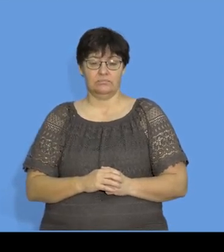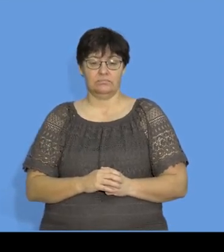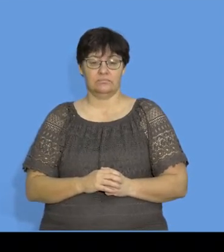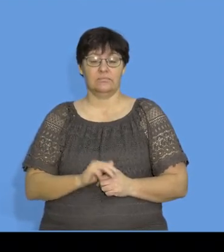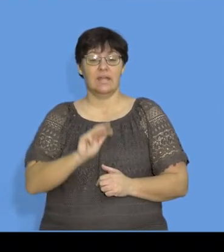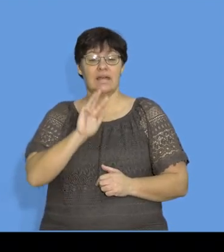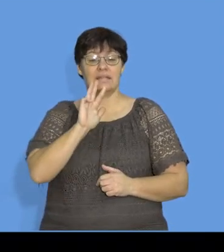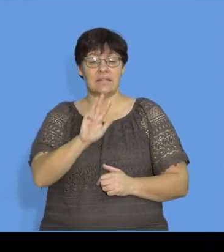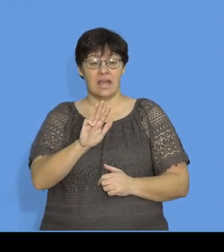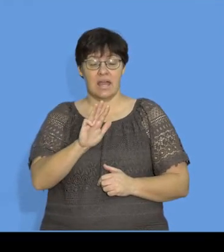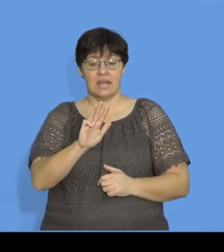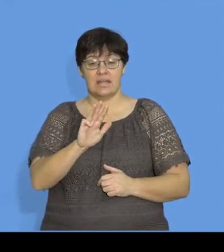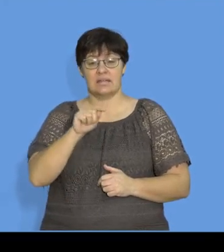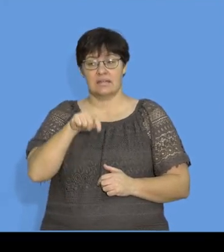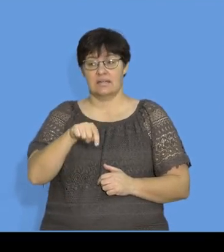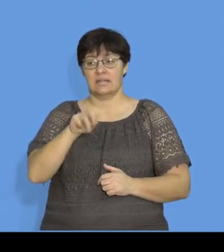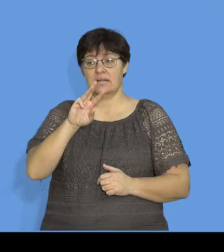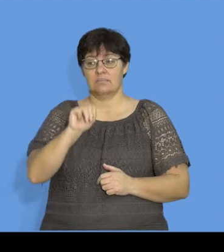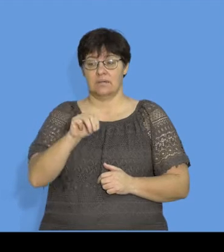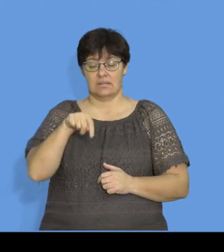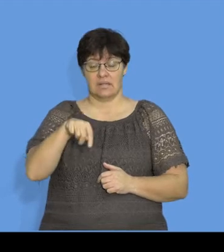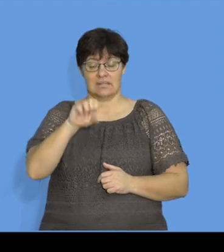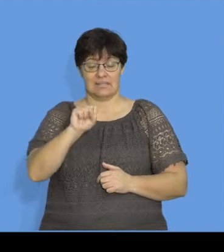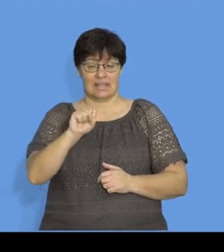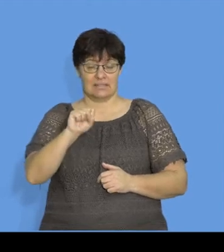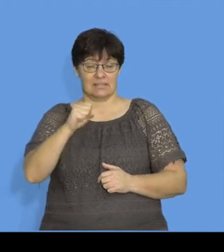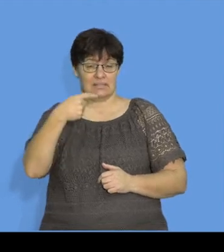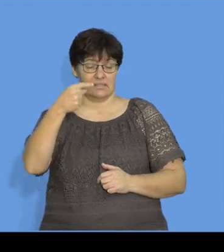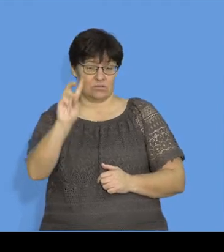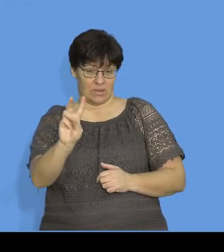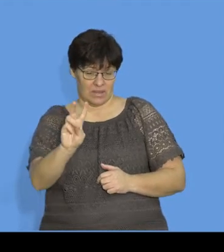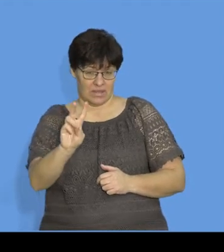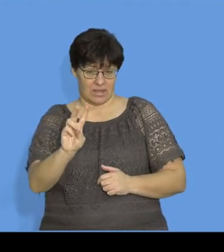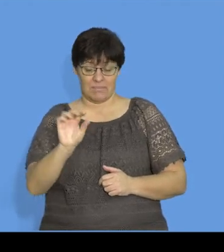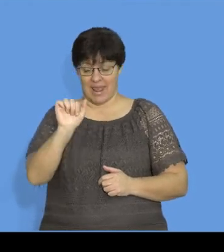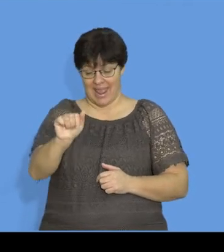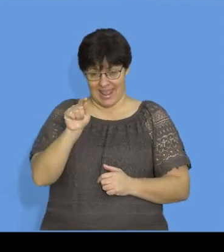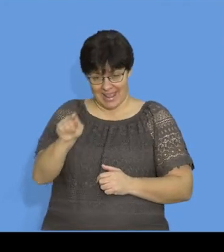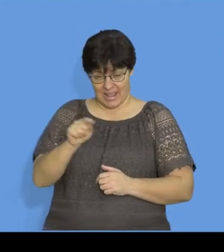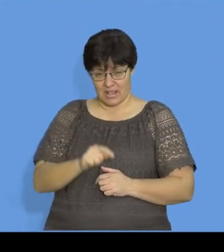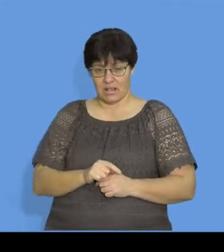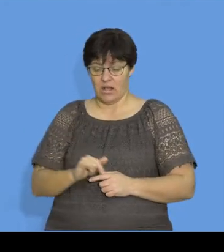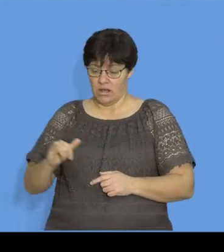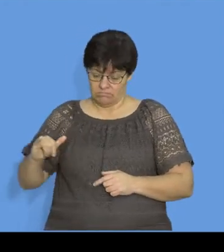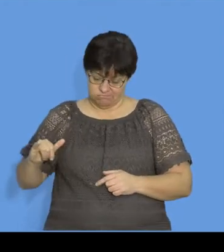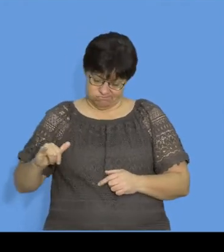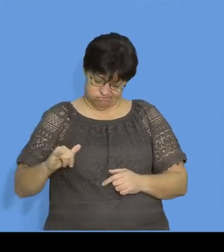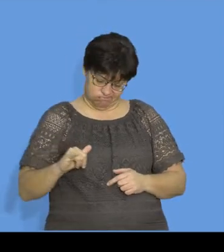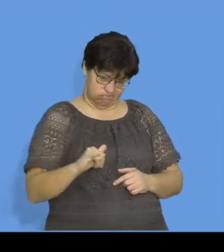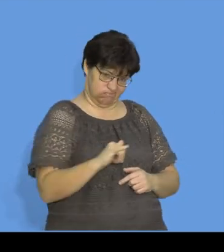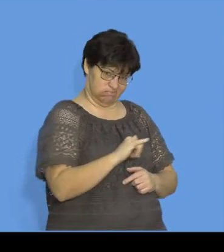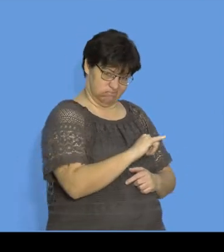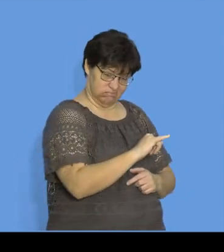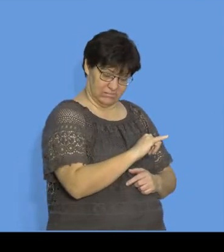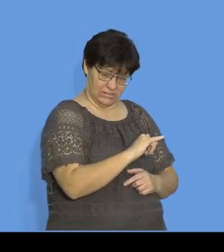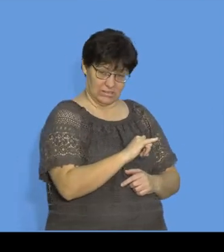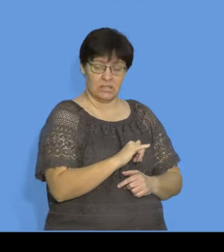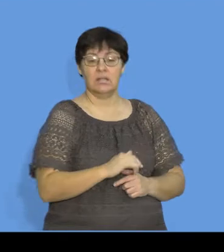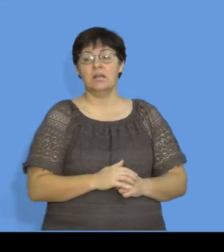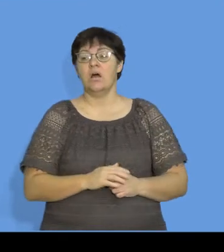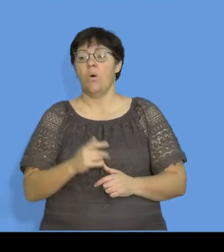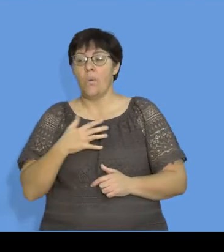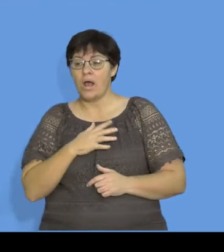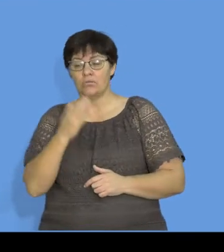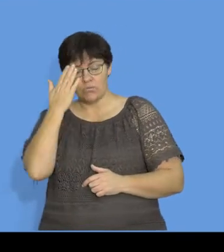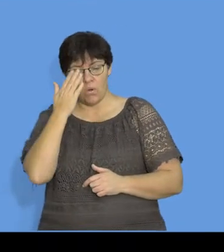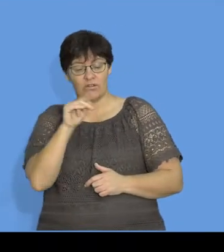At 9 meters per second squared, so that's A, down a runway, and they want to know what the velocity of